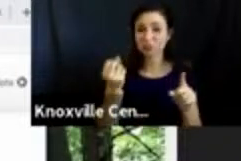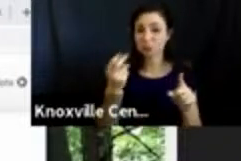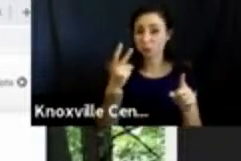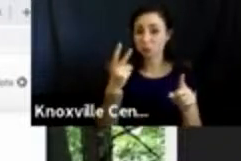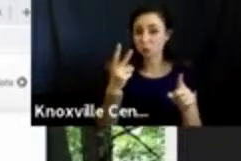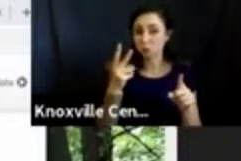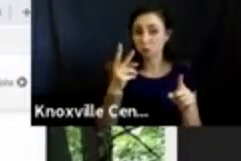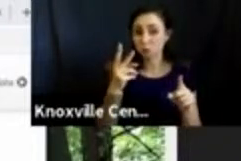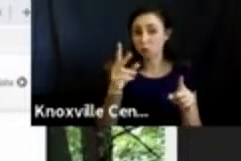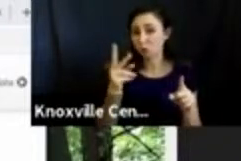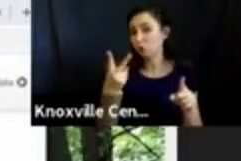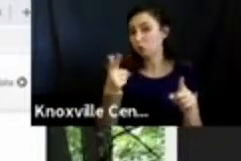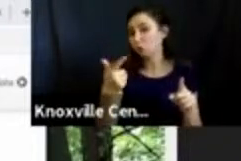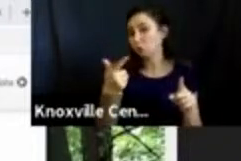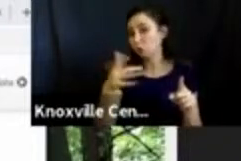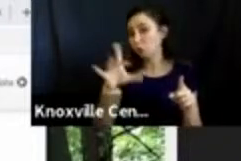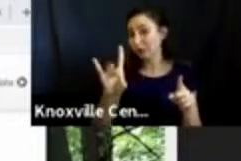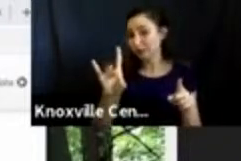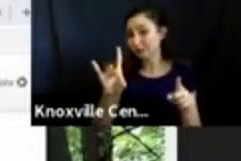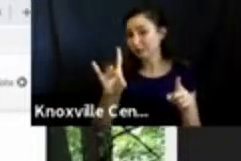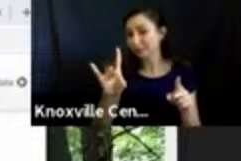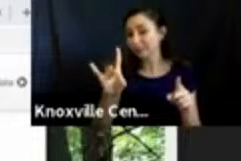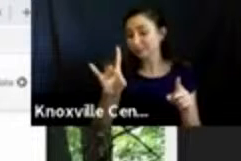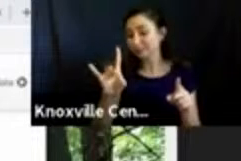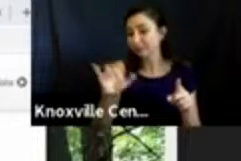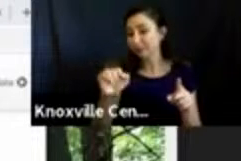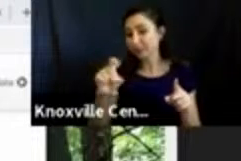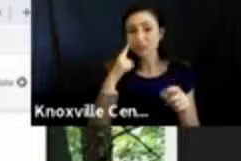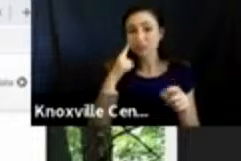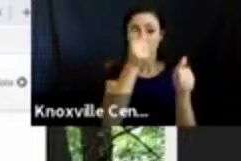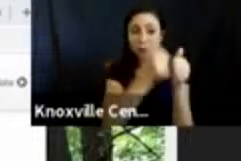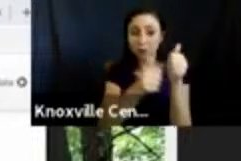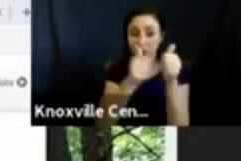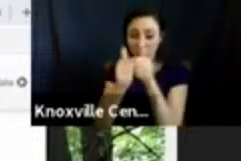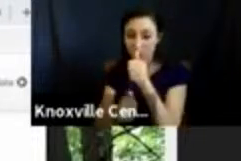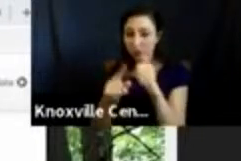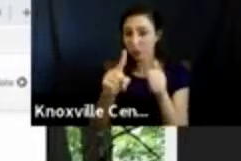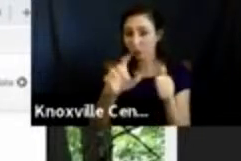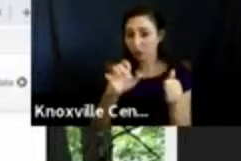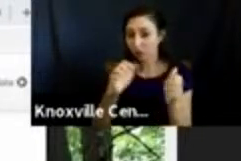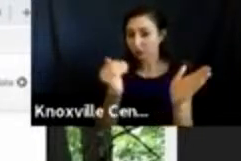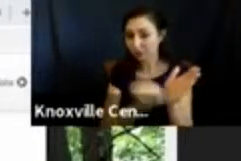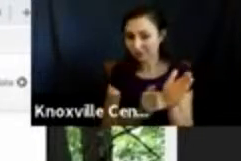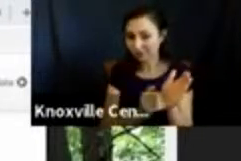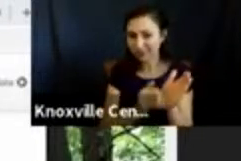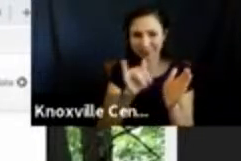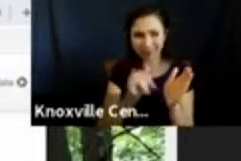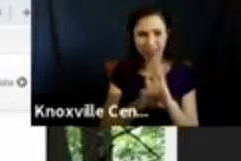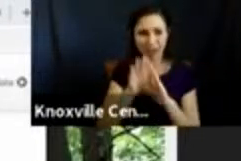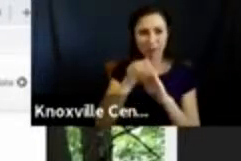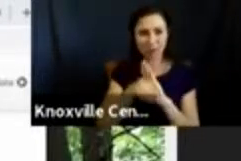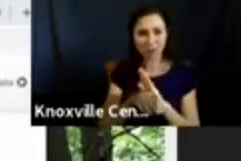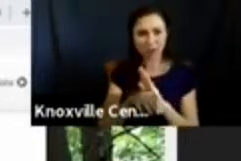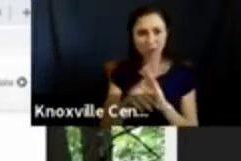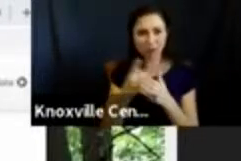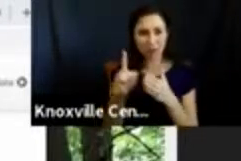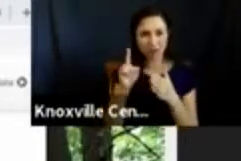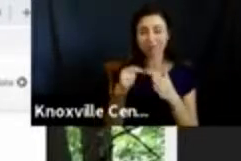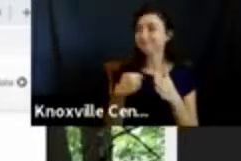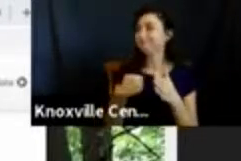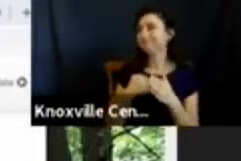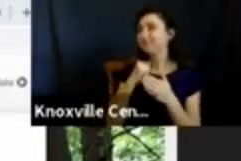line shows 27 cases per 100,000, which I believe is that up or down from last week? I wasn't